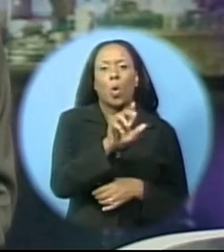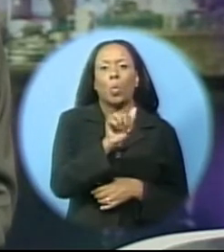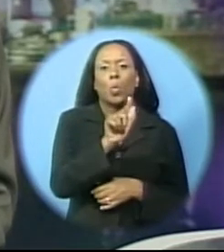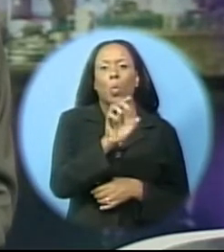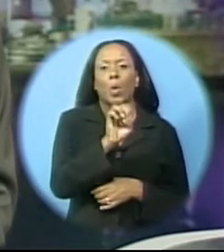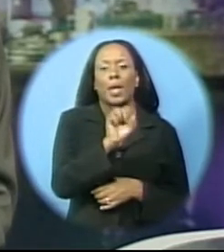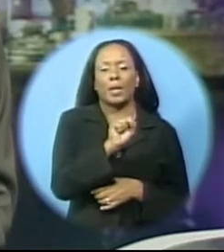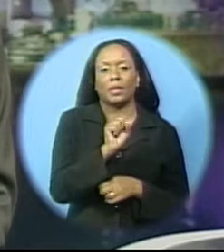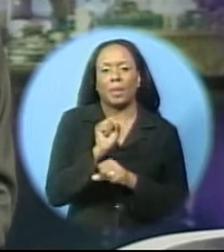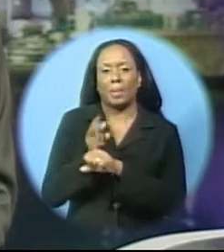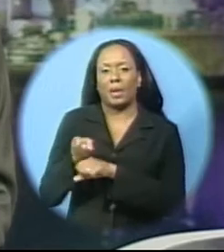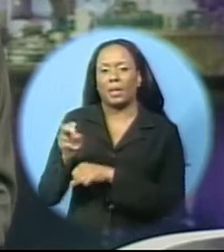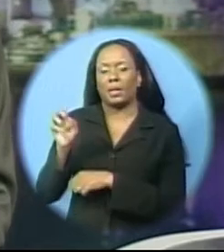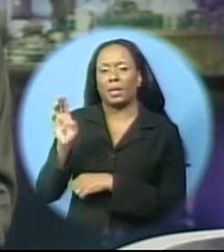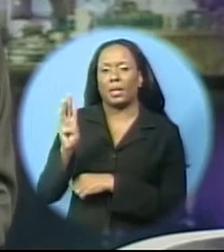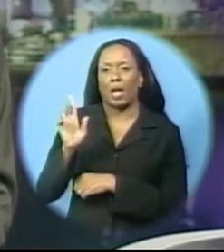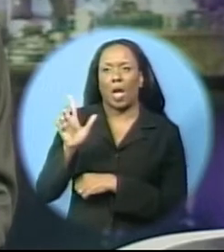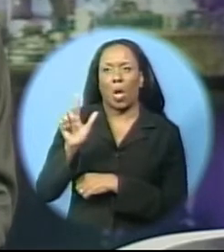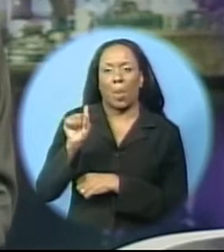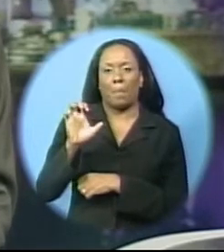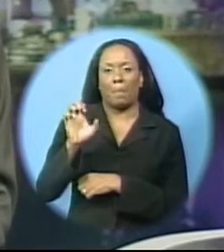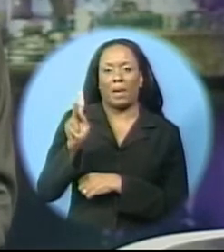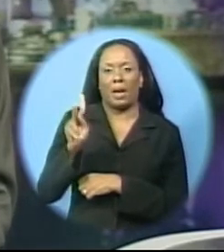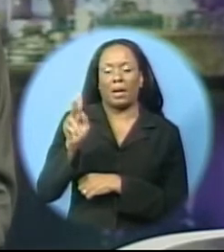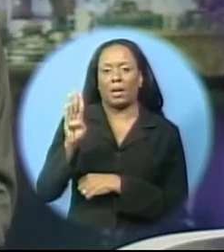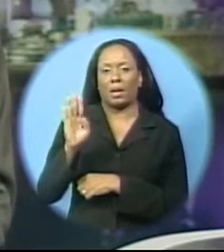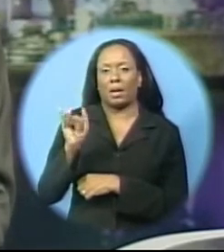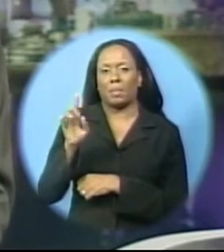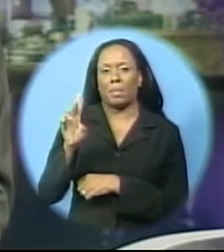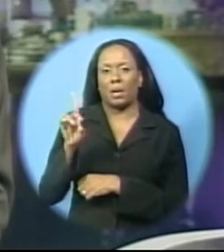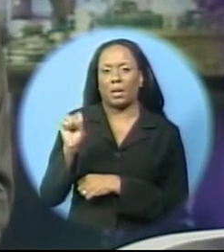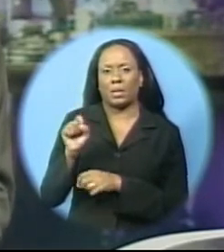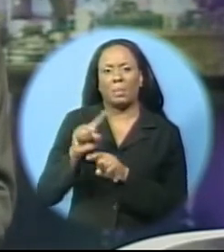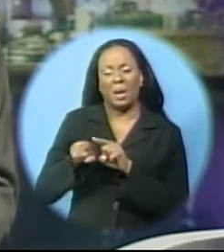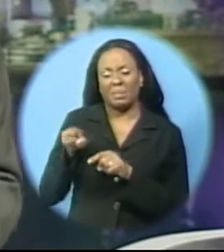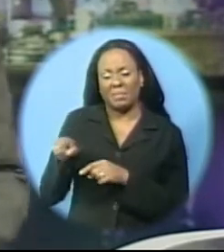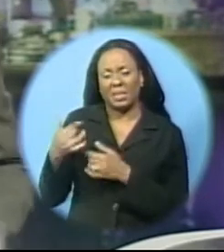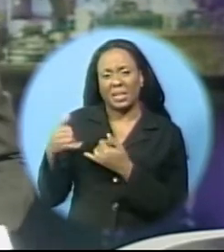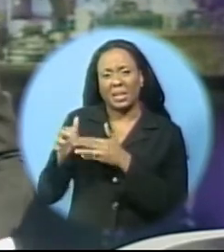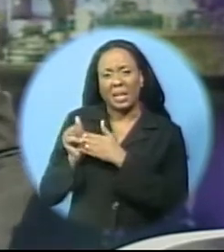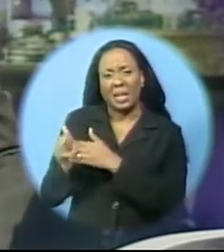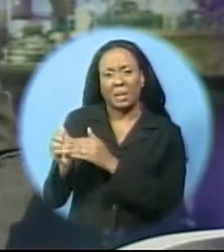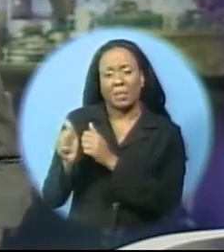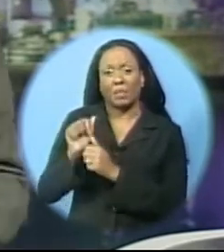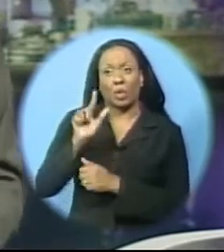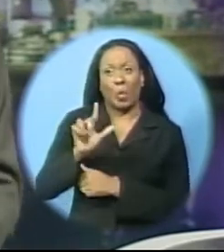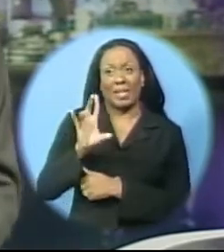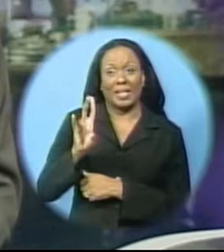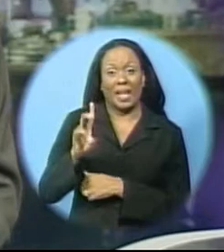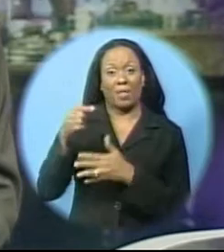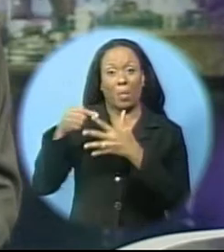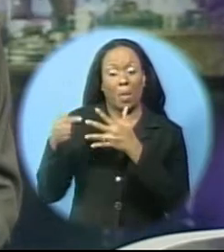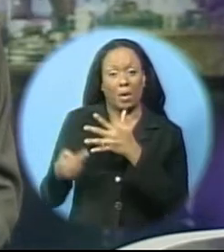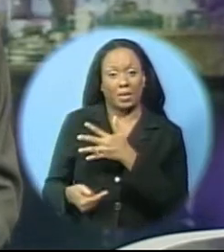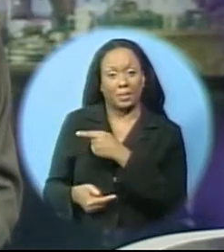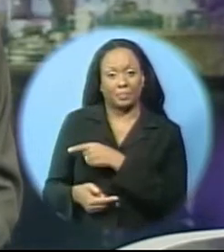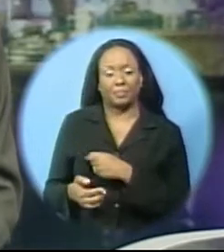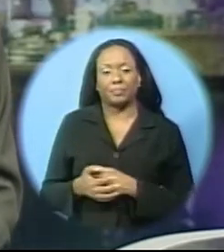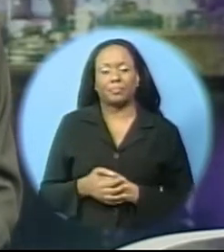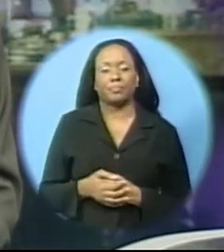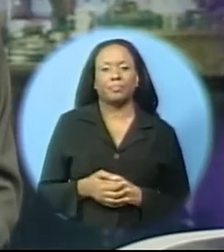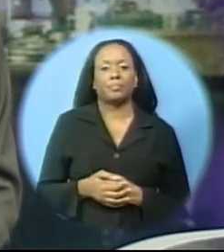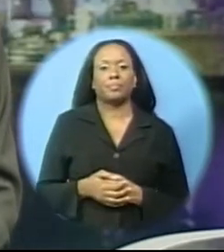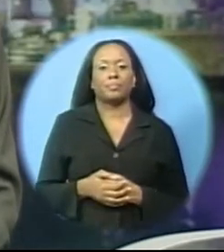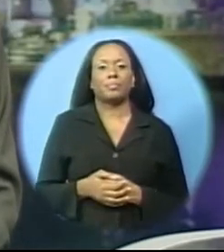Blackbirds. Now despite that defeat, Blackbirds still lead the standings with 27 points. Staying with football, defending